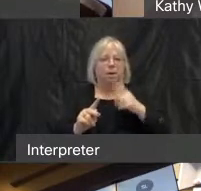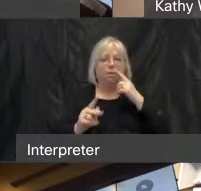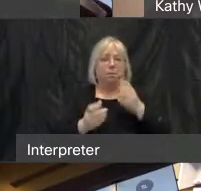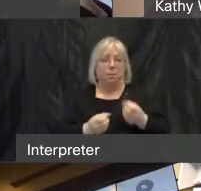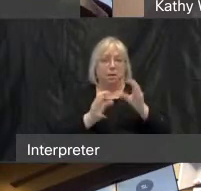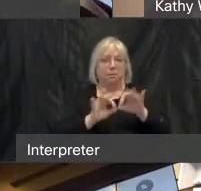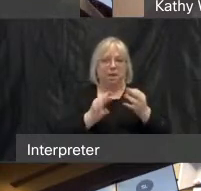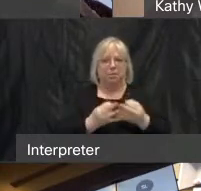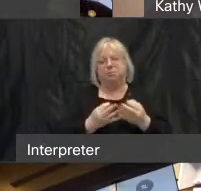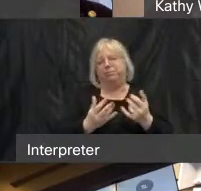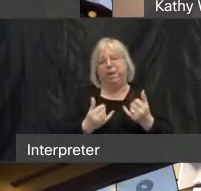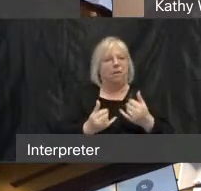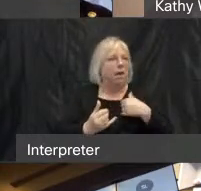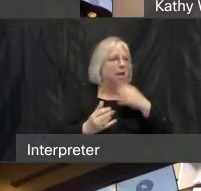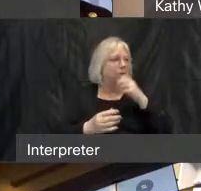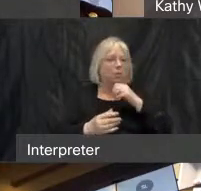include